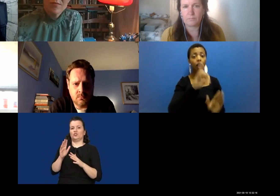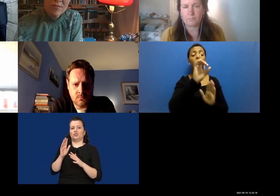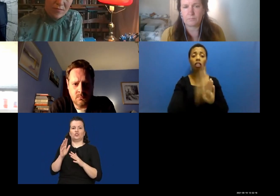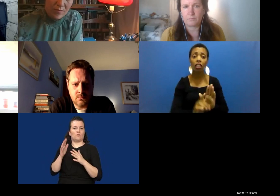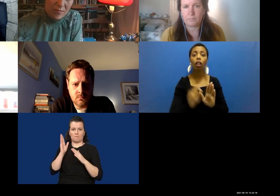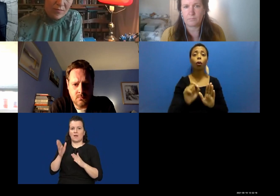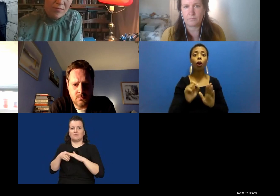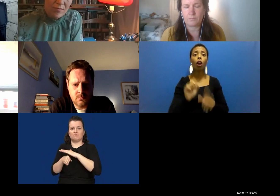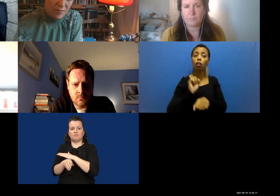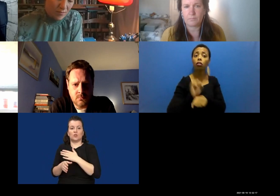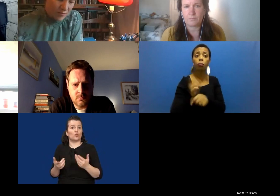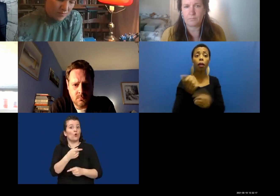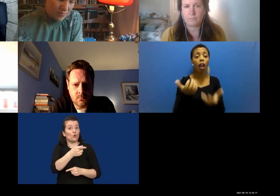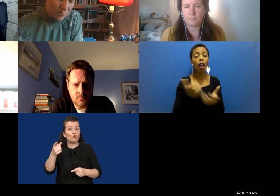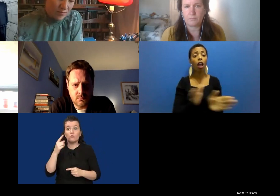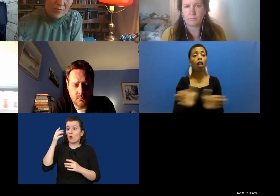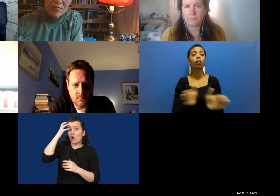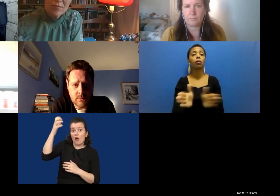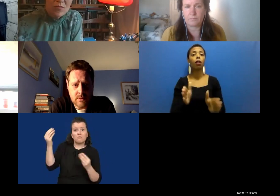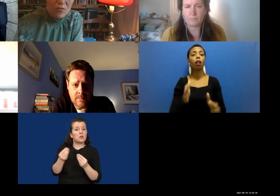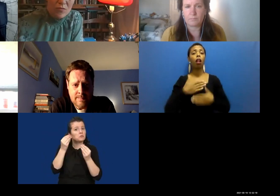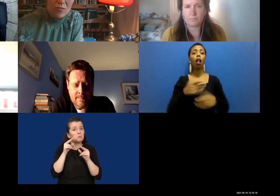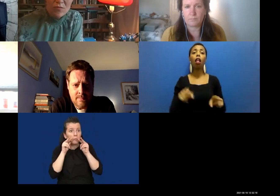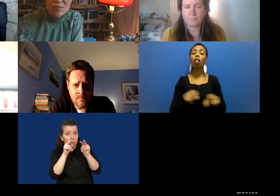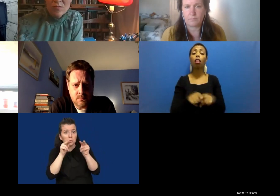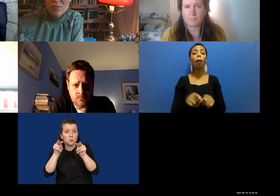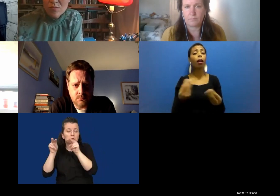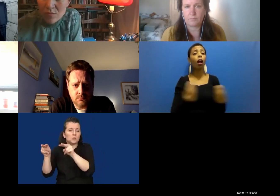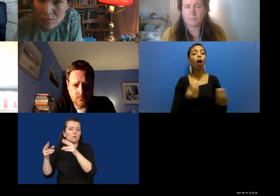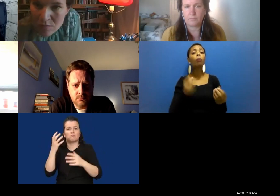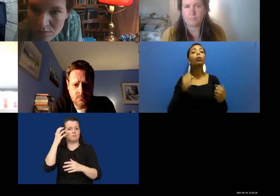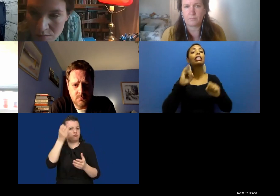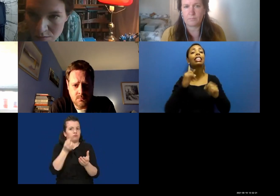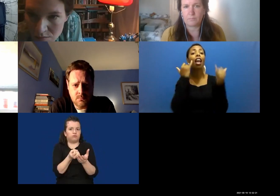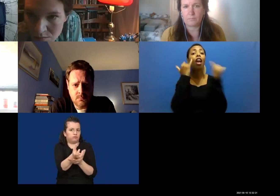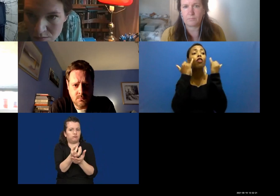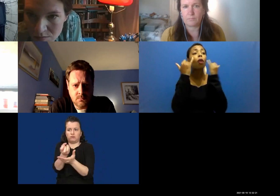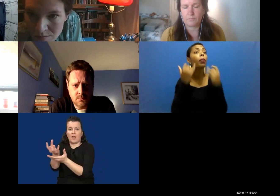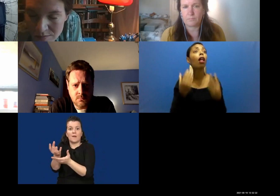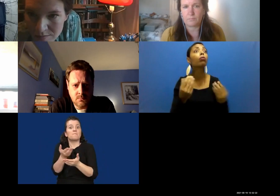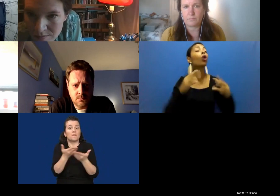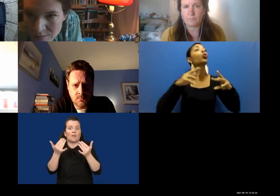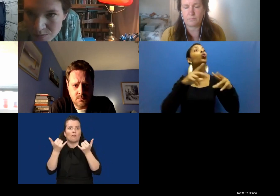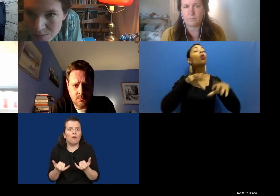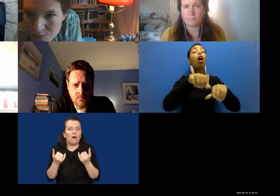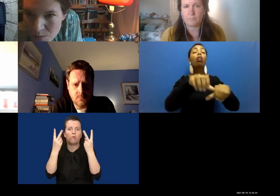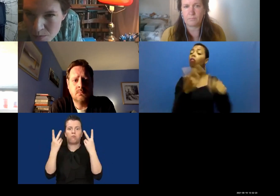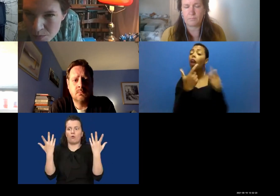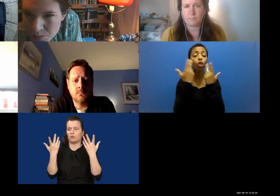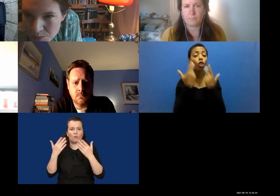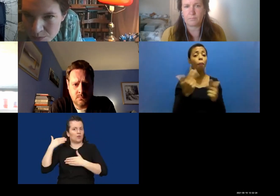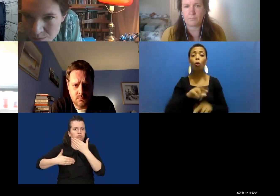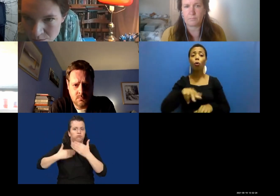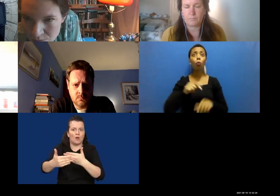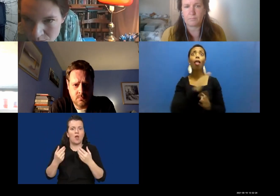be accessible. And as we've heard, access to public information has never been more important than over the past year. But